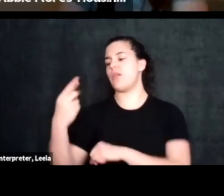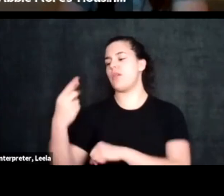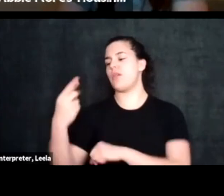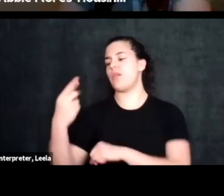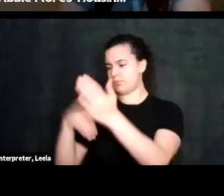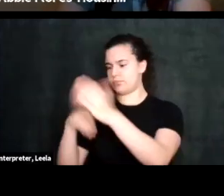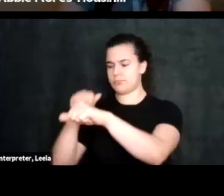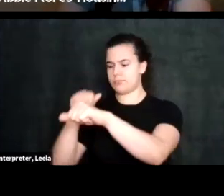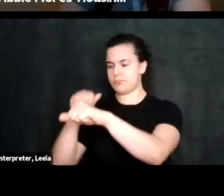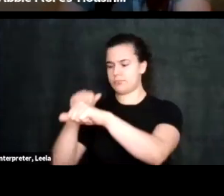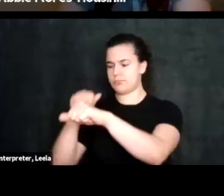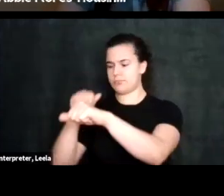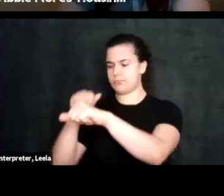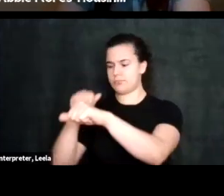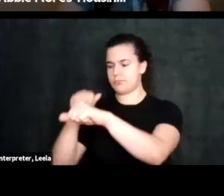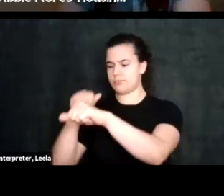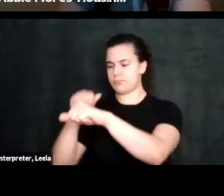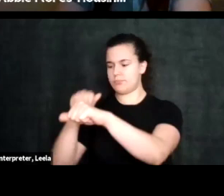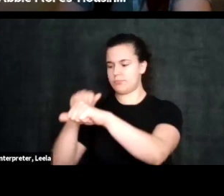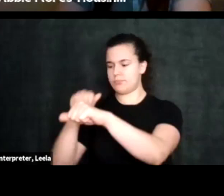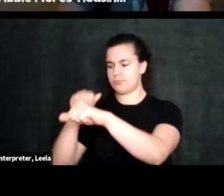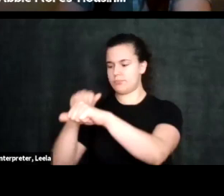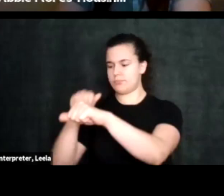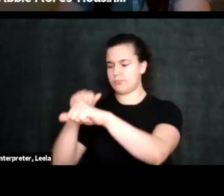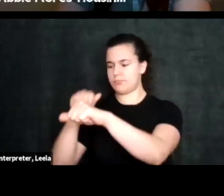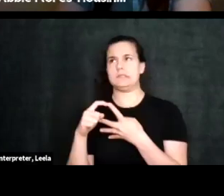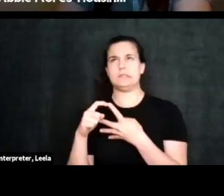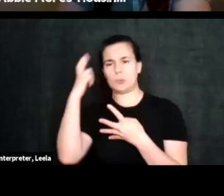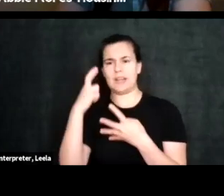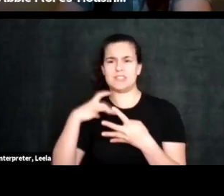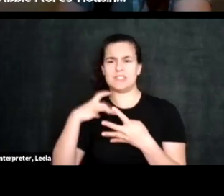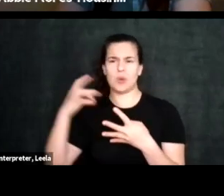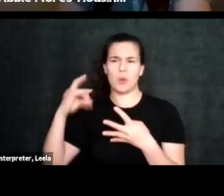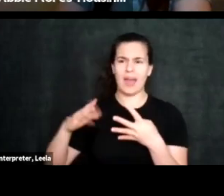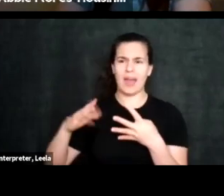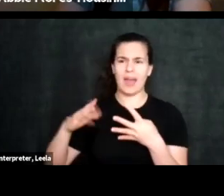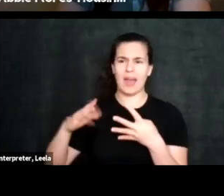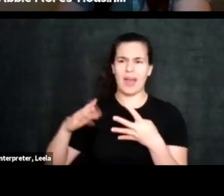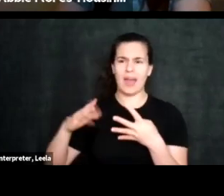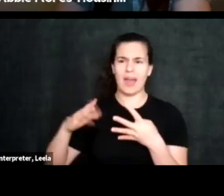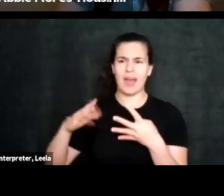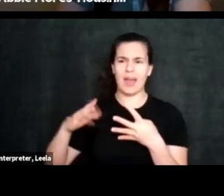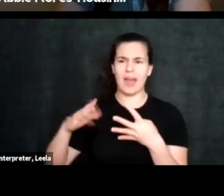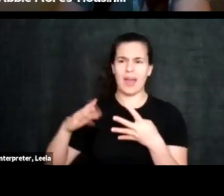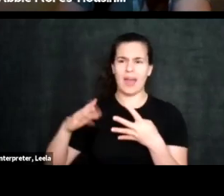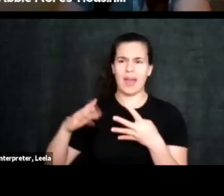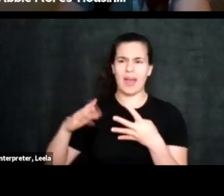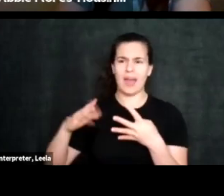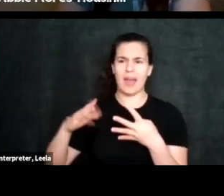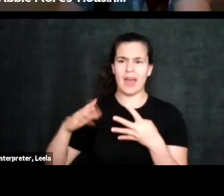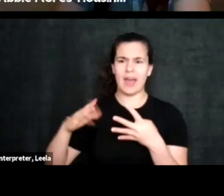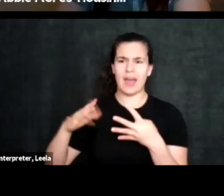you do pick one and you move in, you realize you don't like that meal plan, you do have the option to change it. Just make sure it's before the 12th class